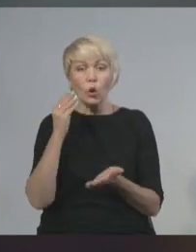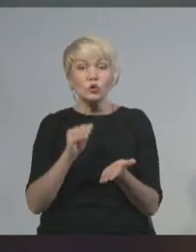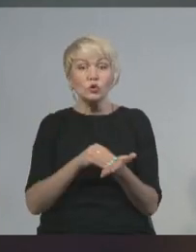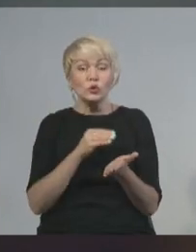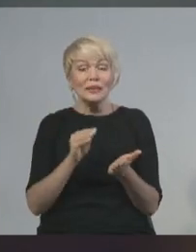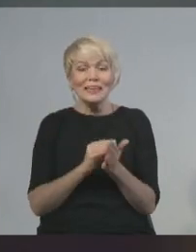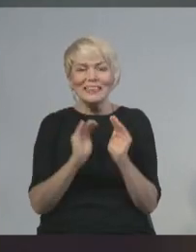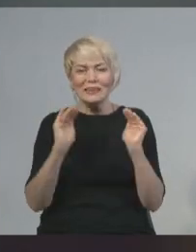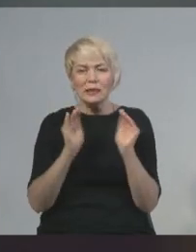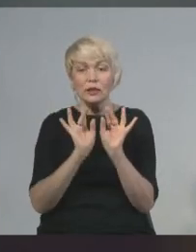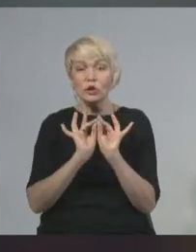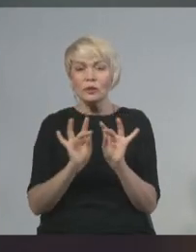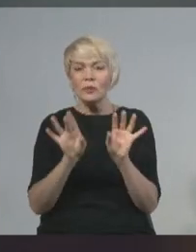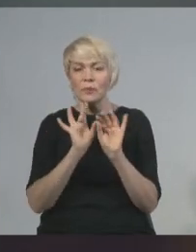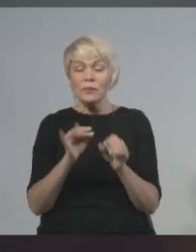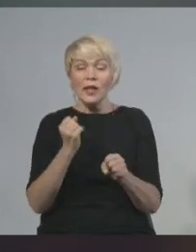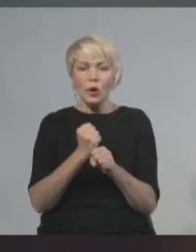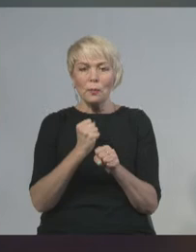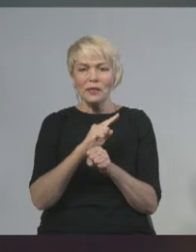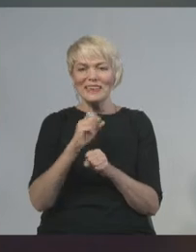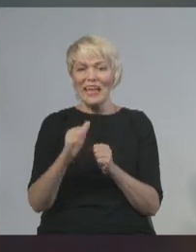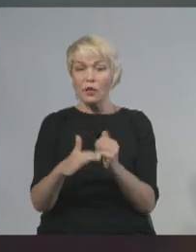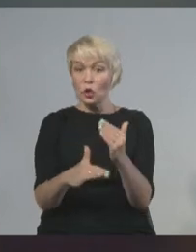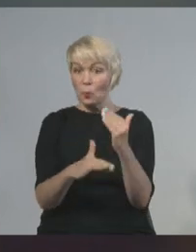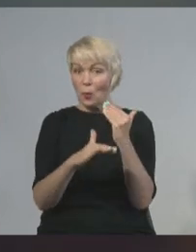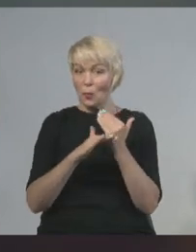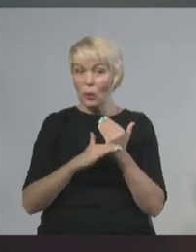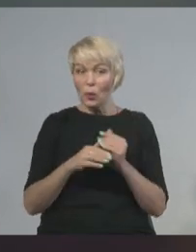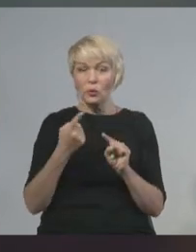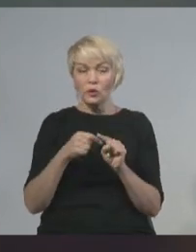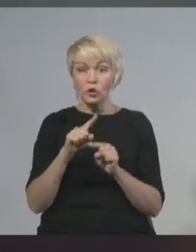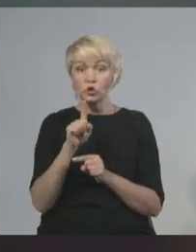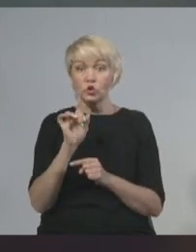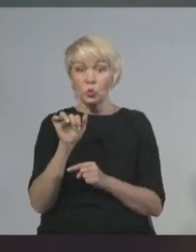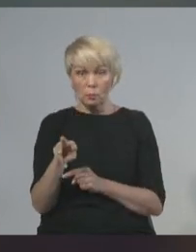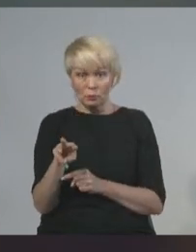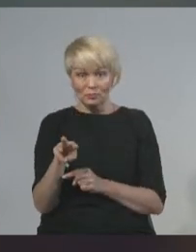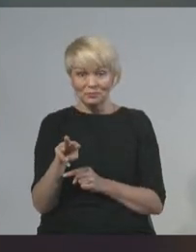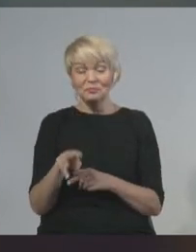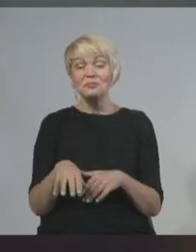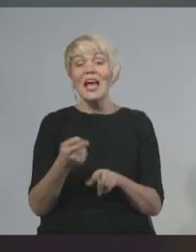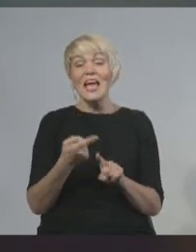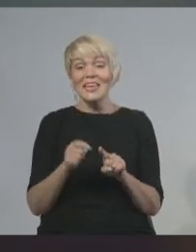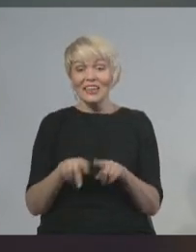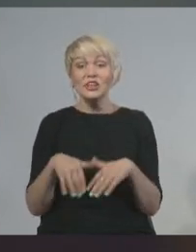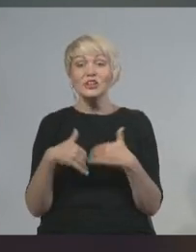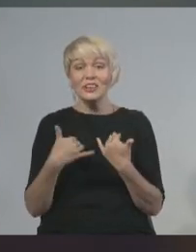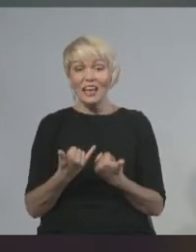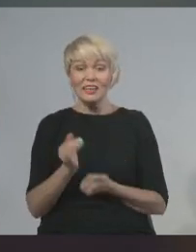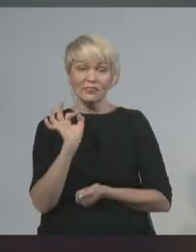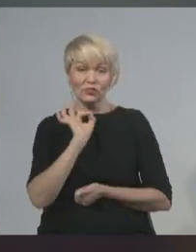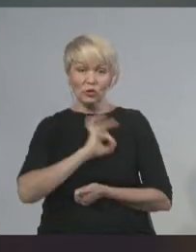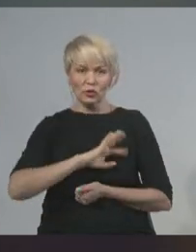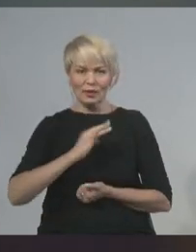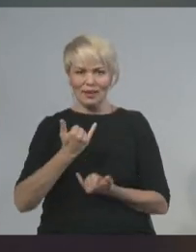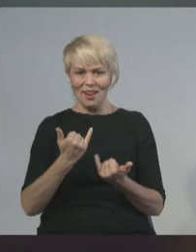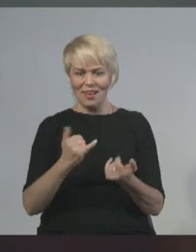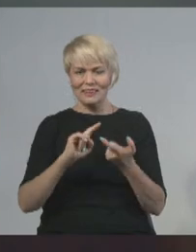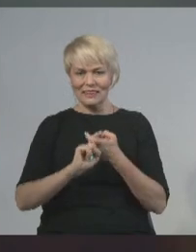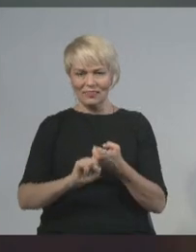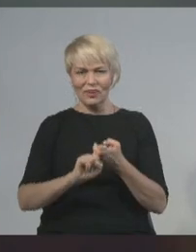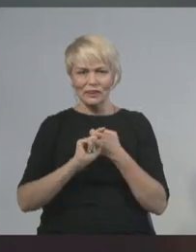journalistic story or report was made by means of zoom which we are using